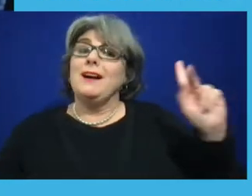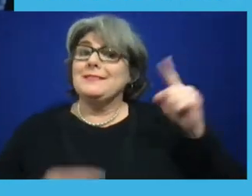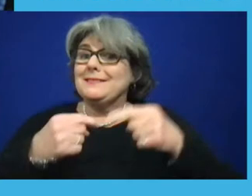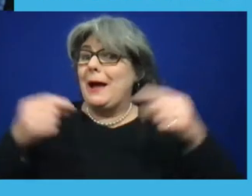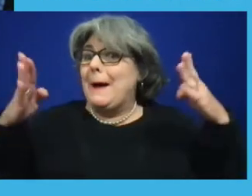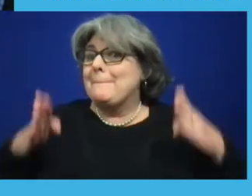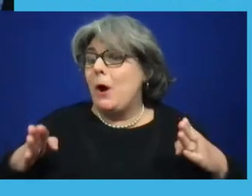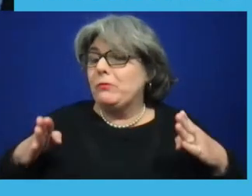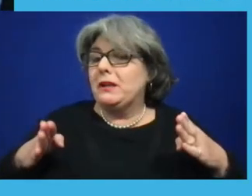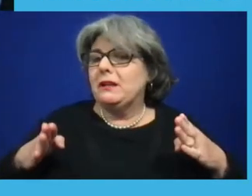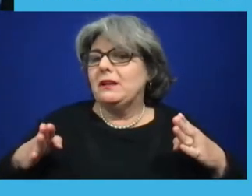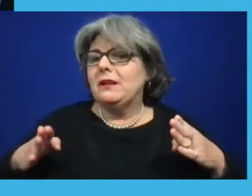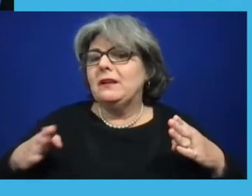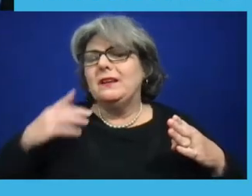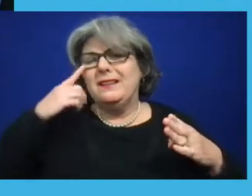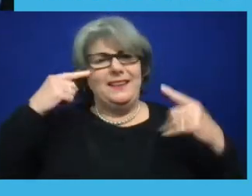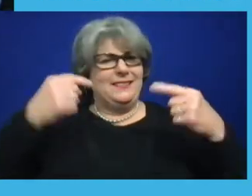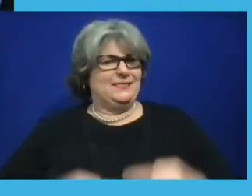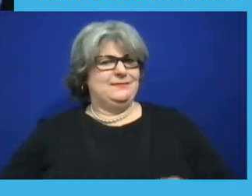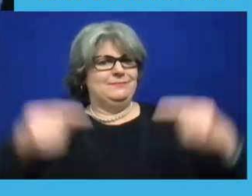Which brings me to Reverend Warnock's opponent.